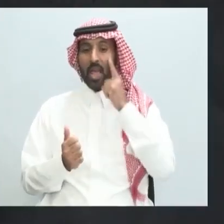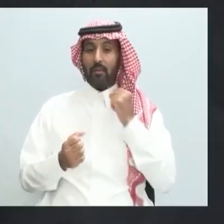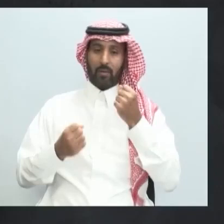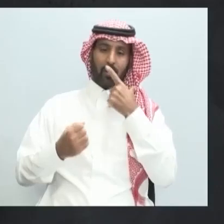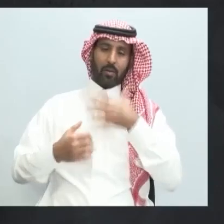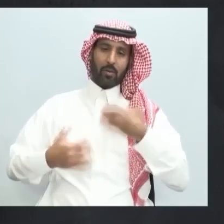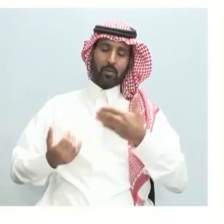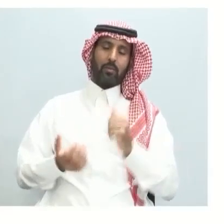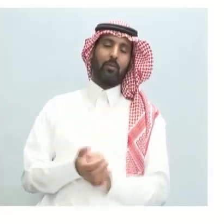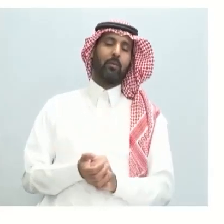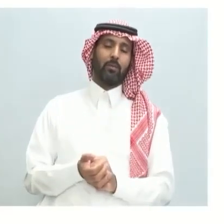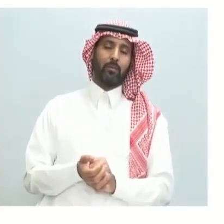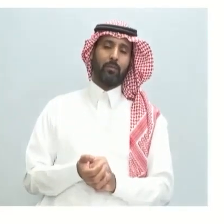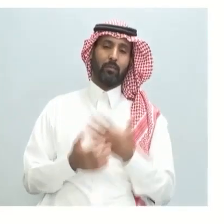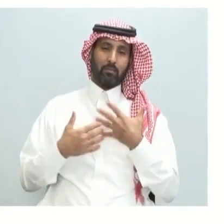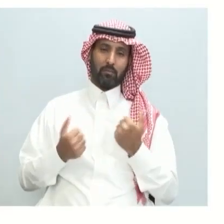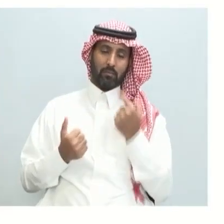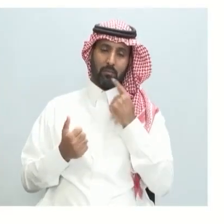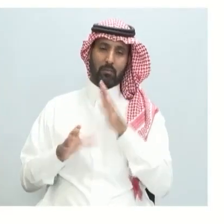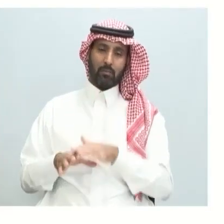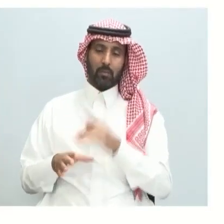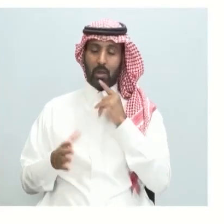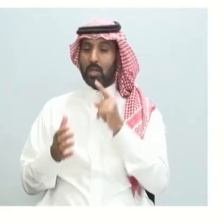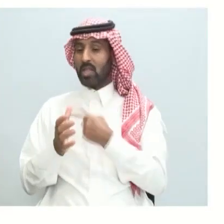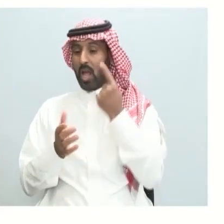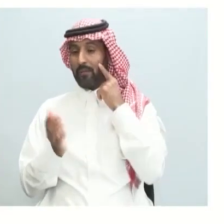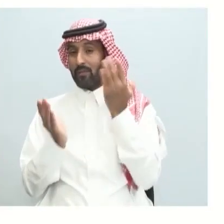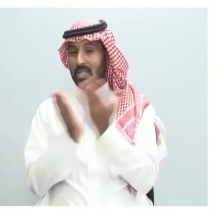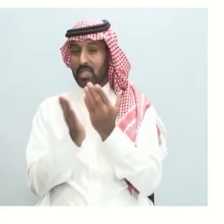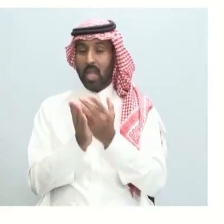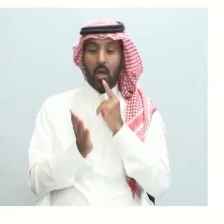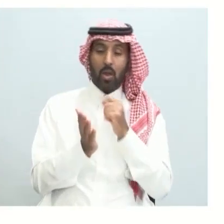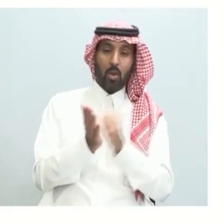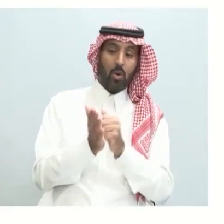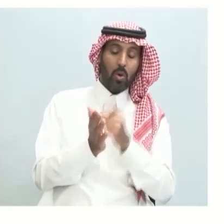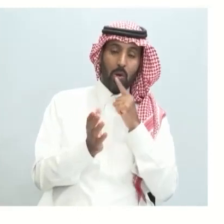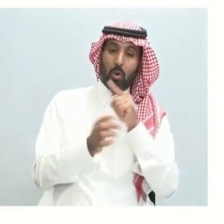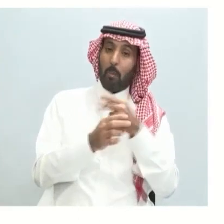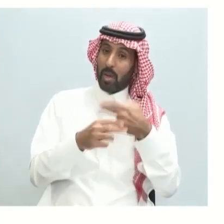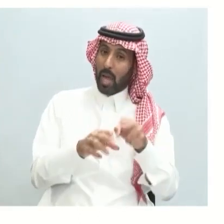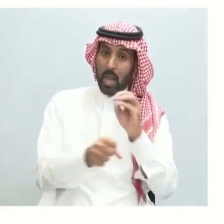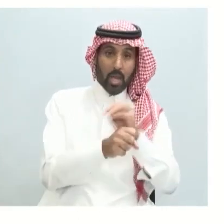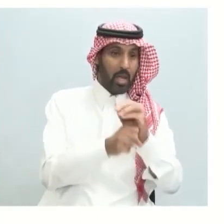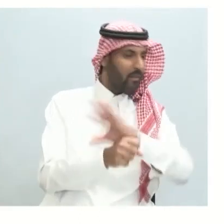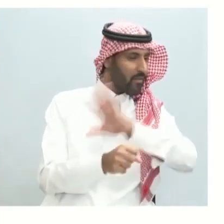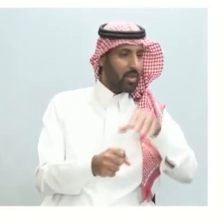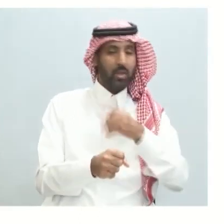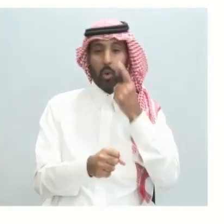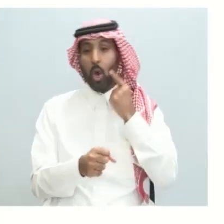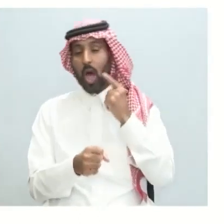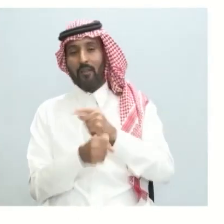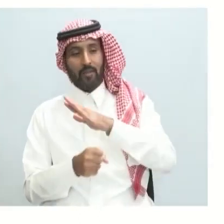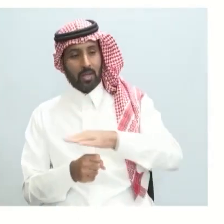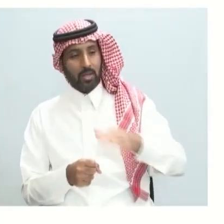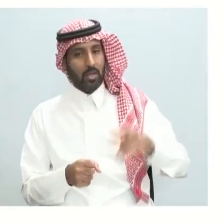happiness and comfort. Home is the first school where you begin learning everything in your life. For young